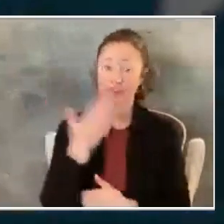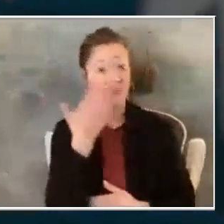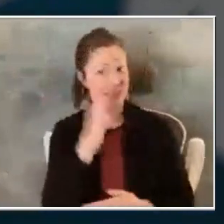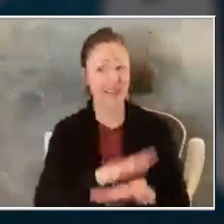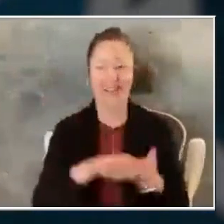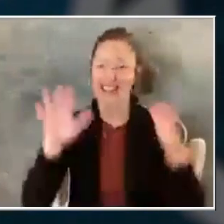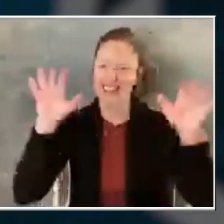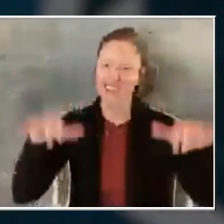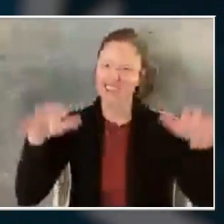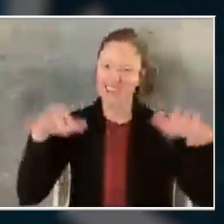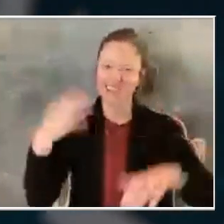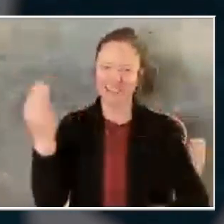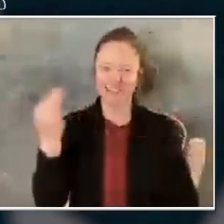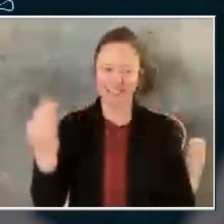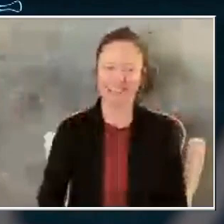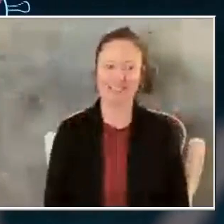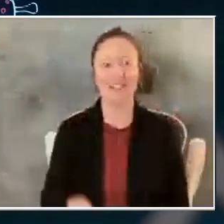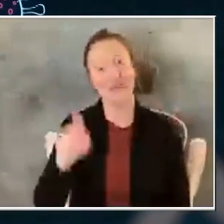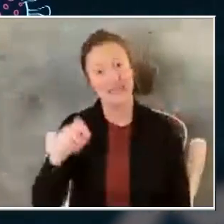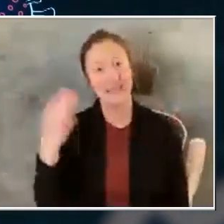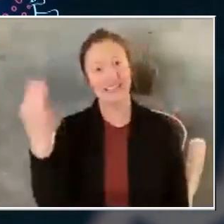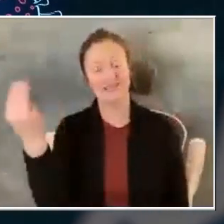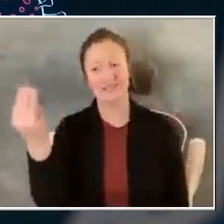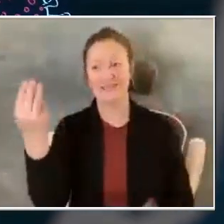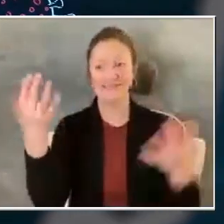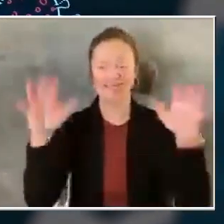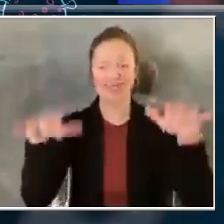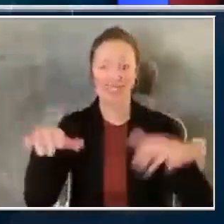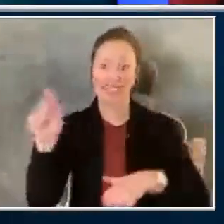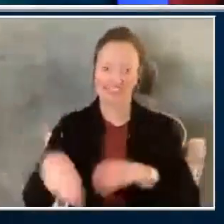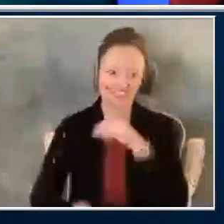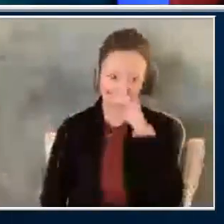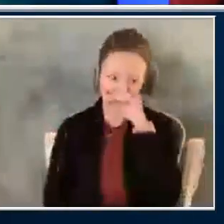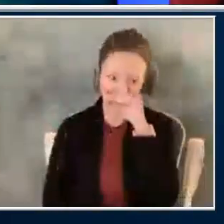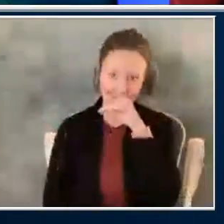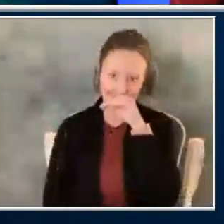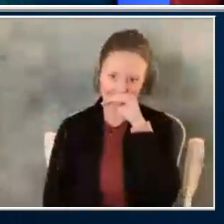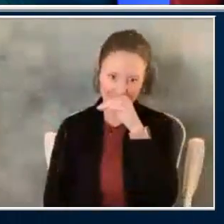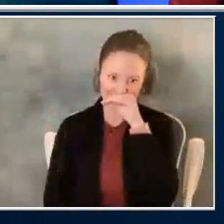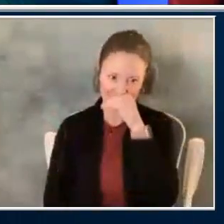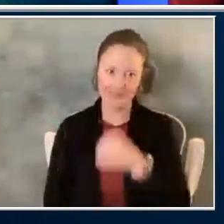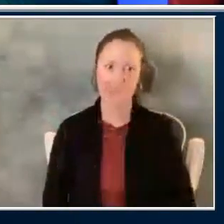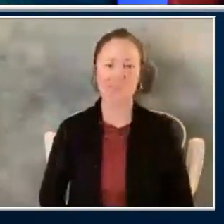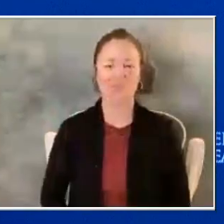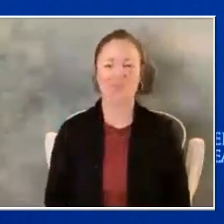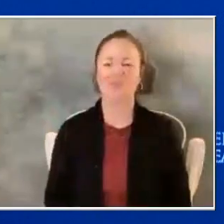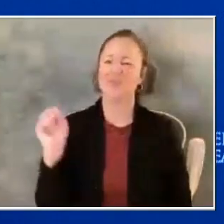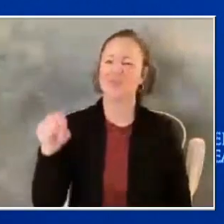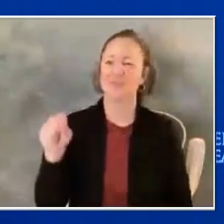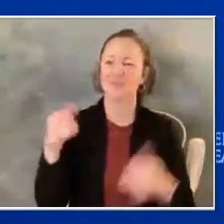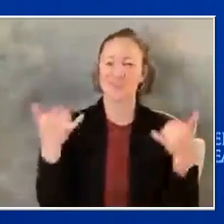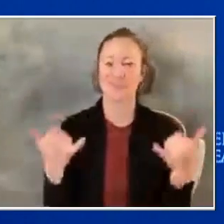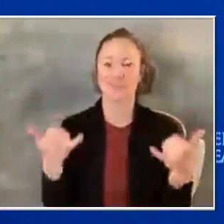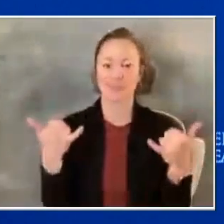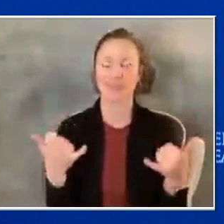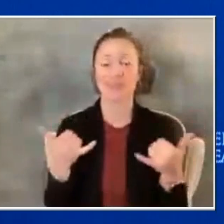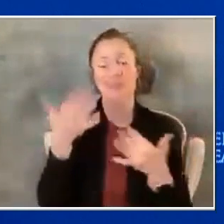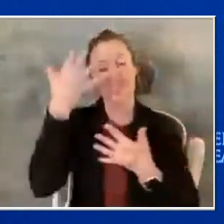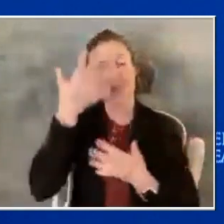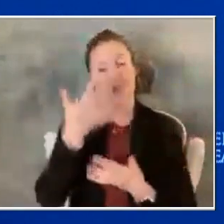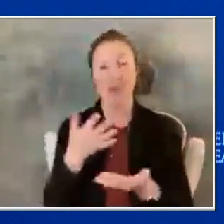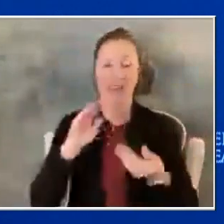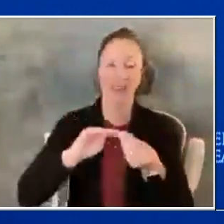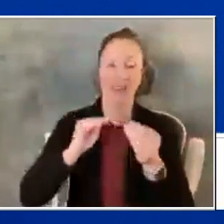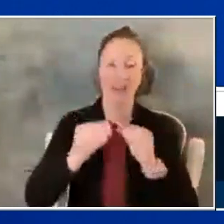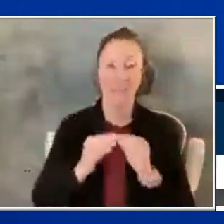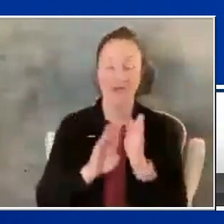which Yuck. we need the precipitation. We need the rain for sure. So, yeah, right now at the health system, unfortunately, our numbers